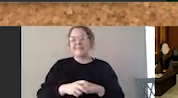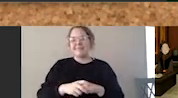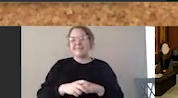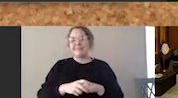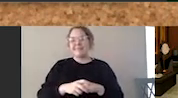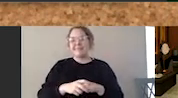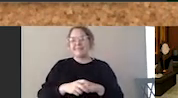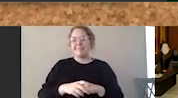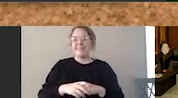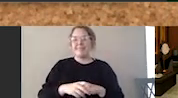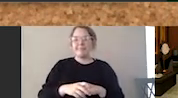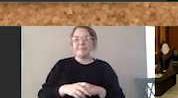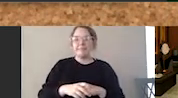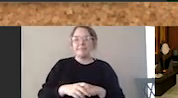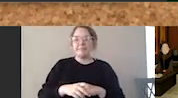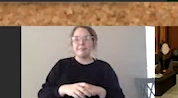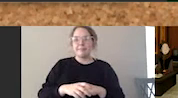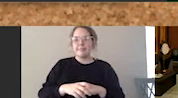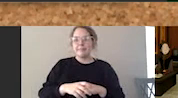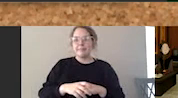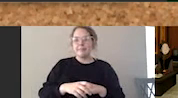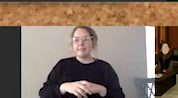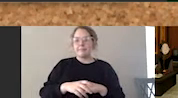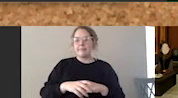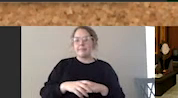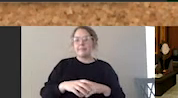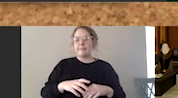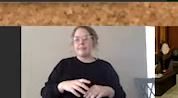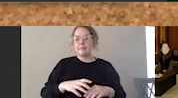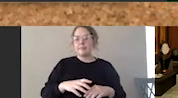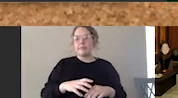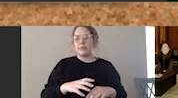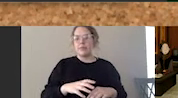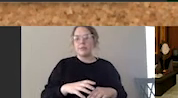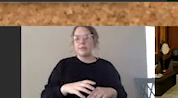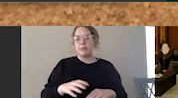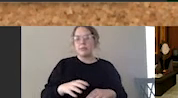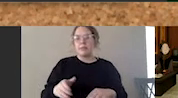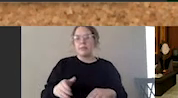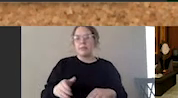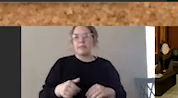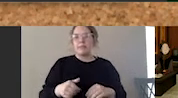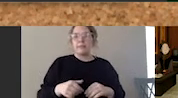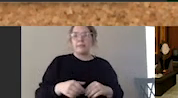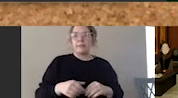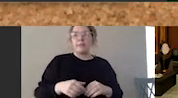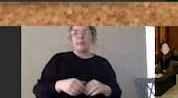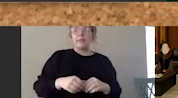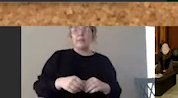And immediately regrets it.